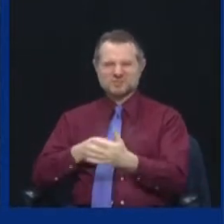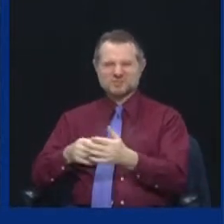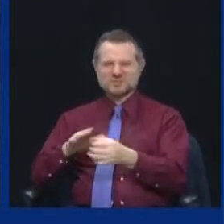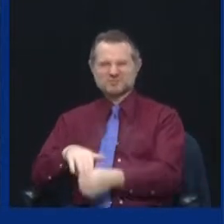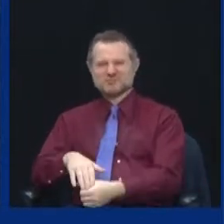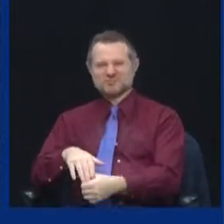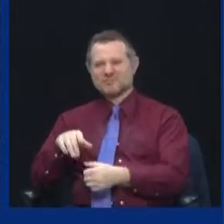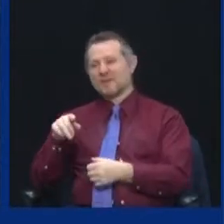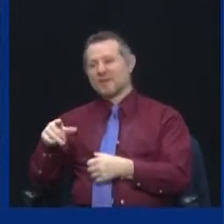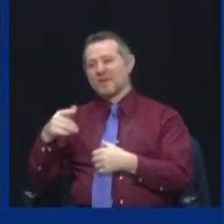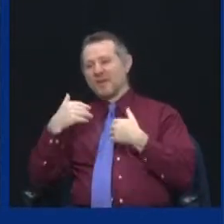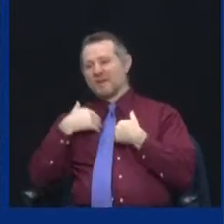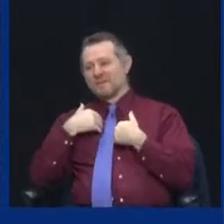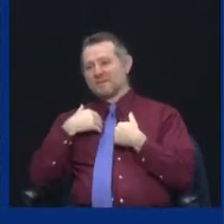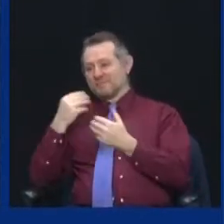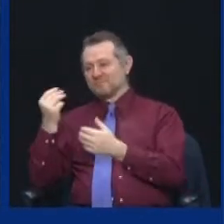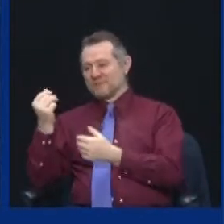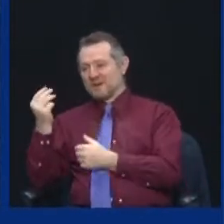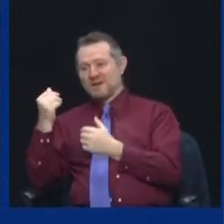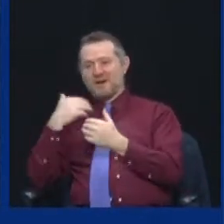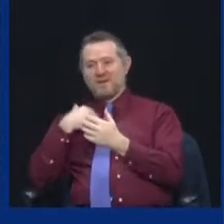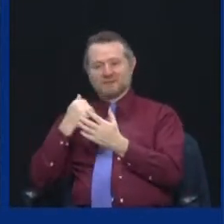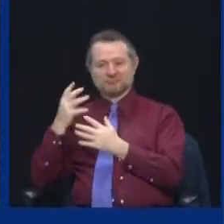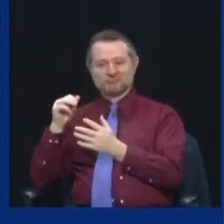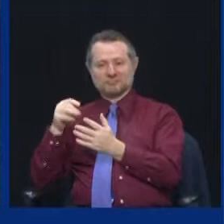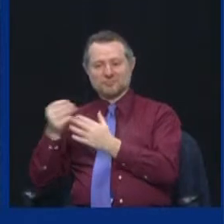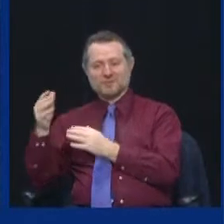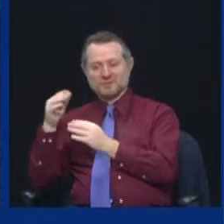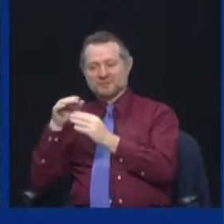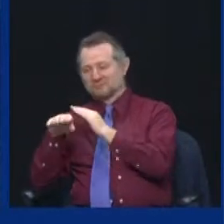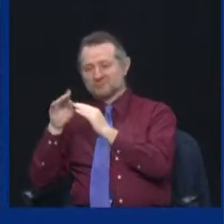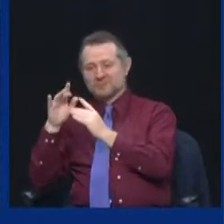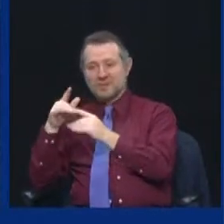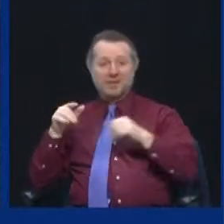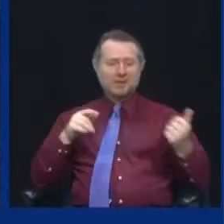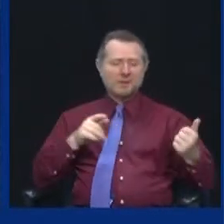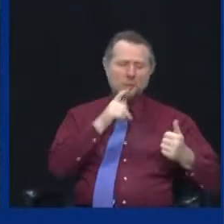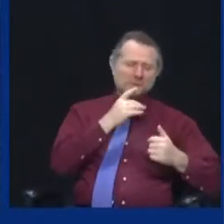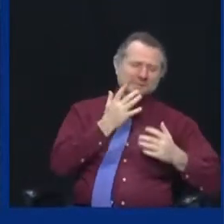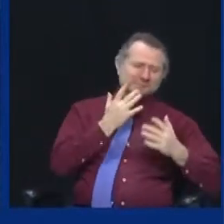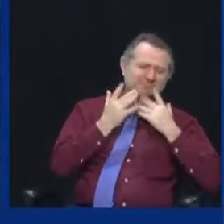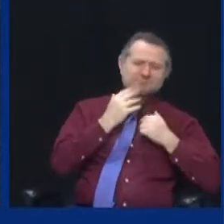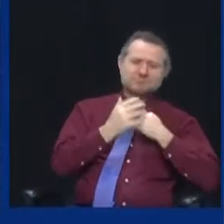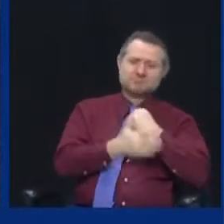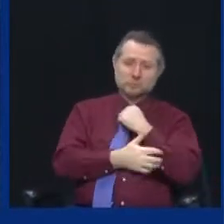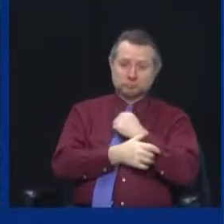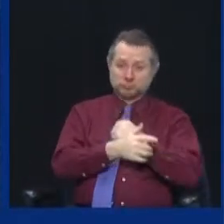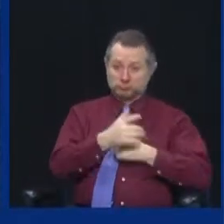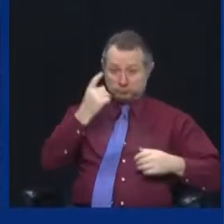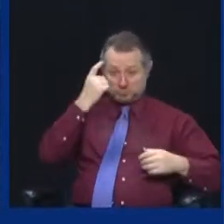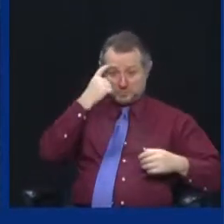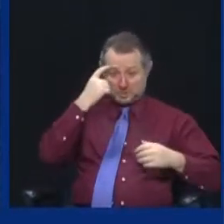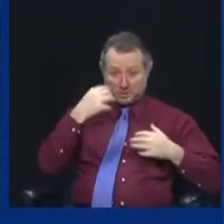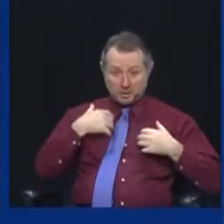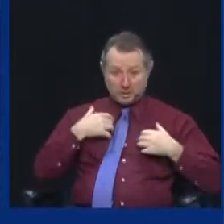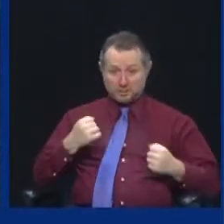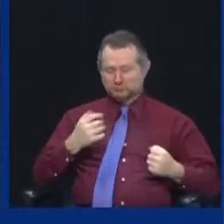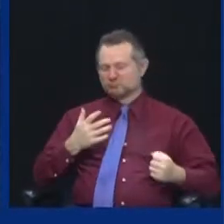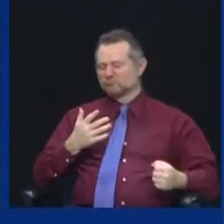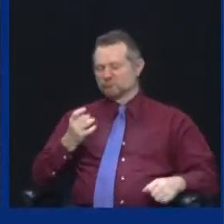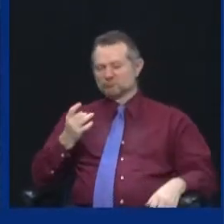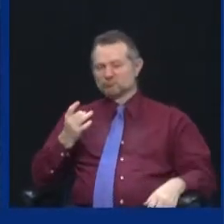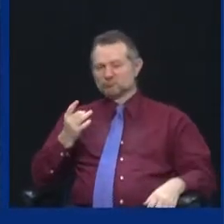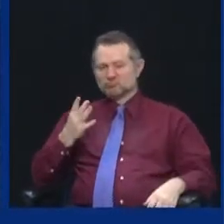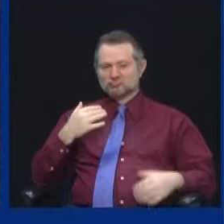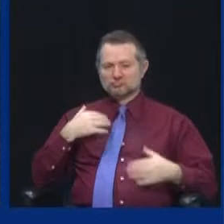and didn't have that access. The mental health toll has been extraordinary. Divorces